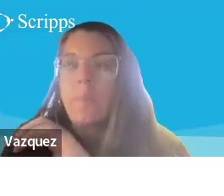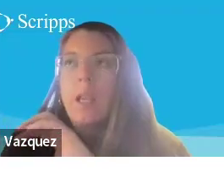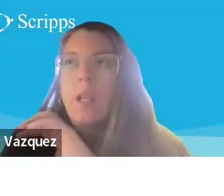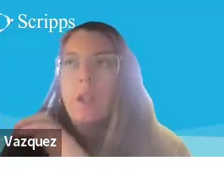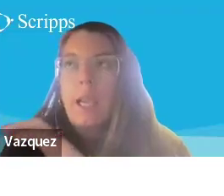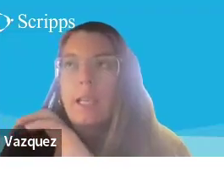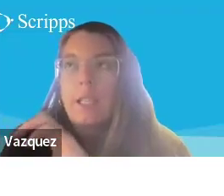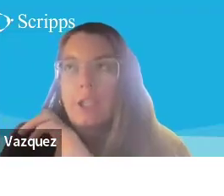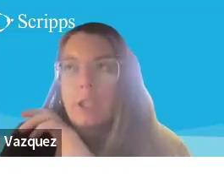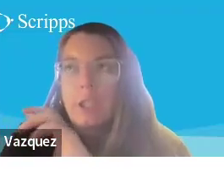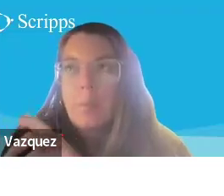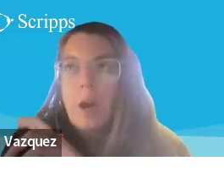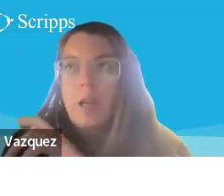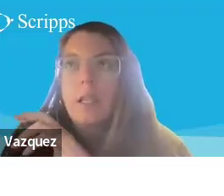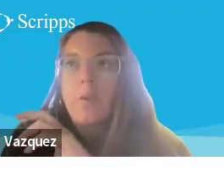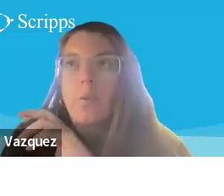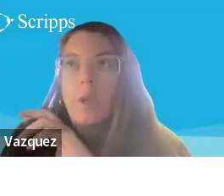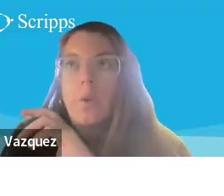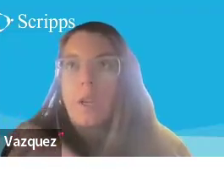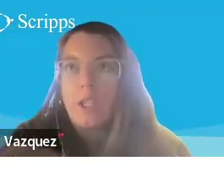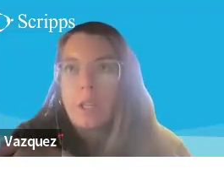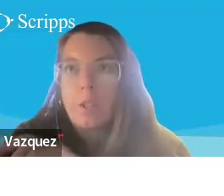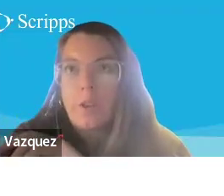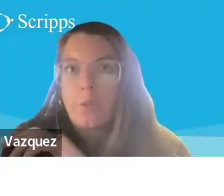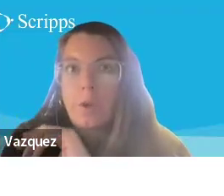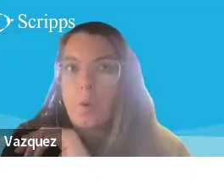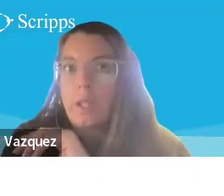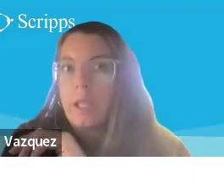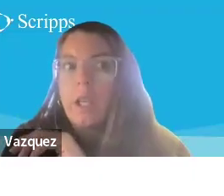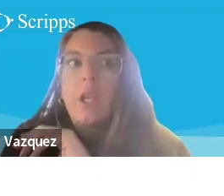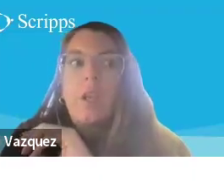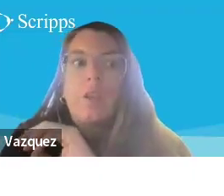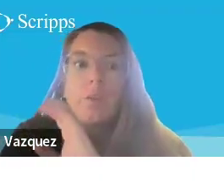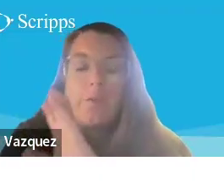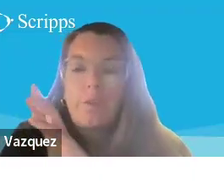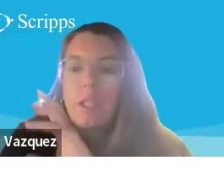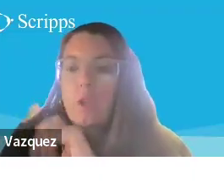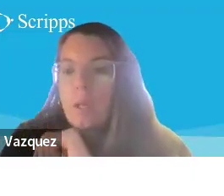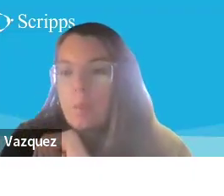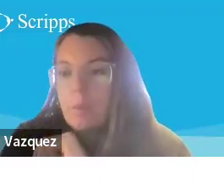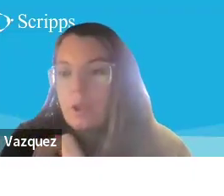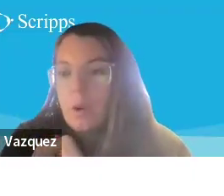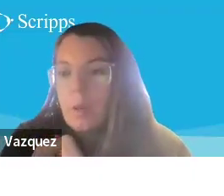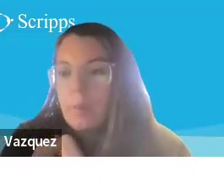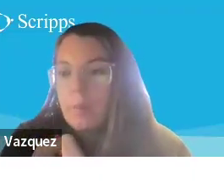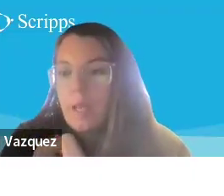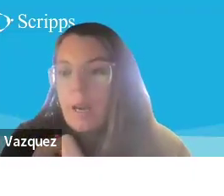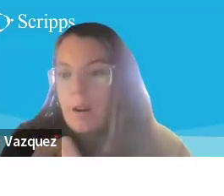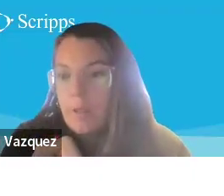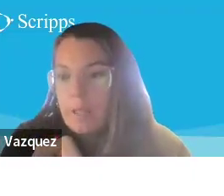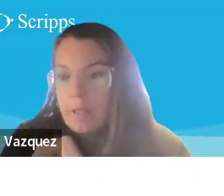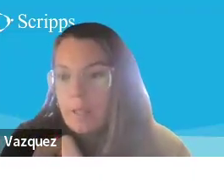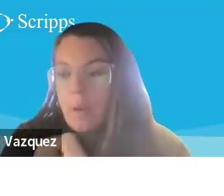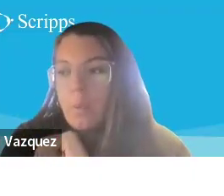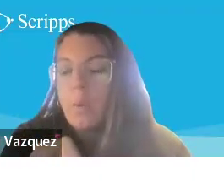engagement and we look at it as just a checkbox, we question ourselves when only 15, 20 people show up